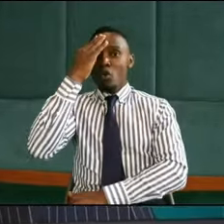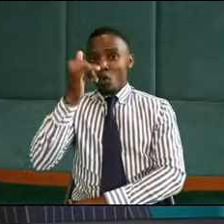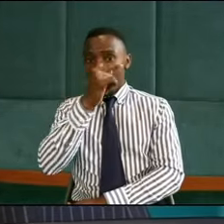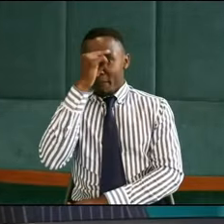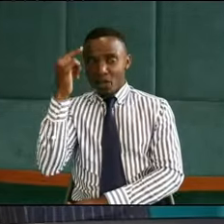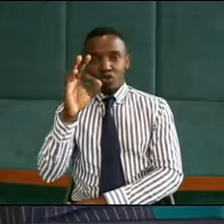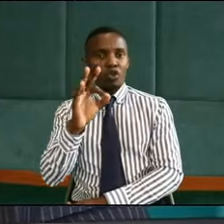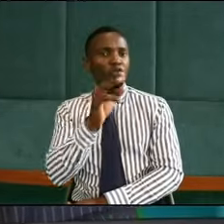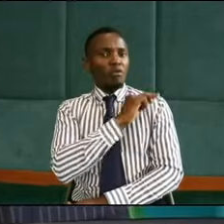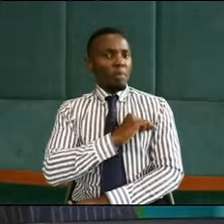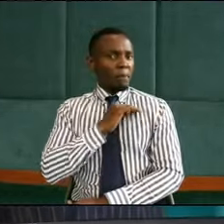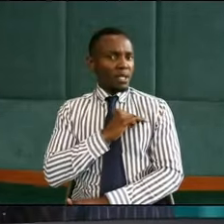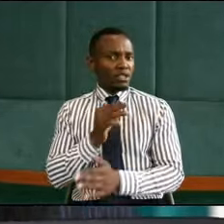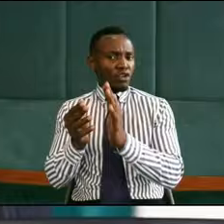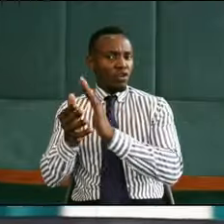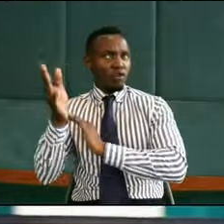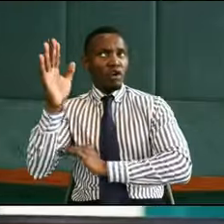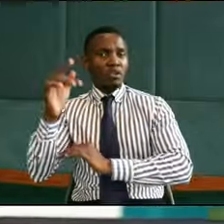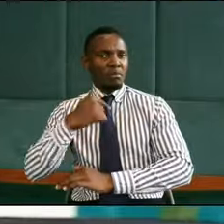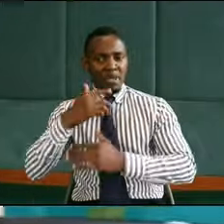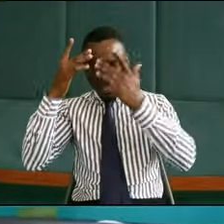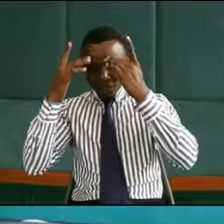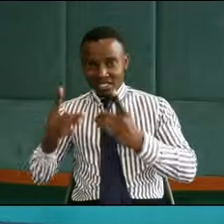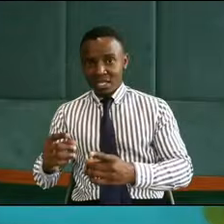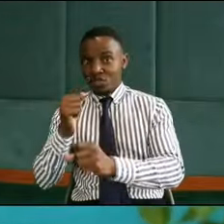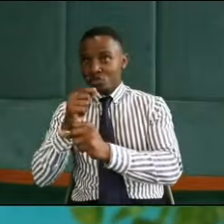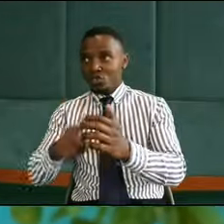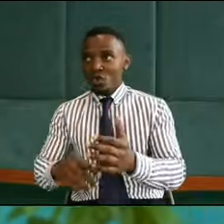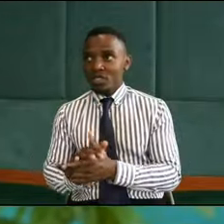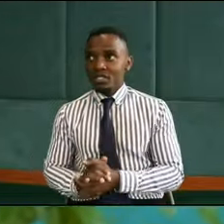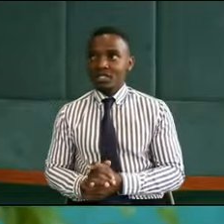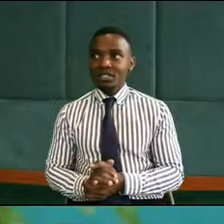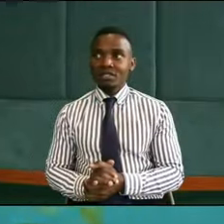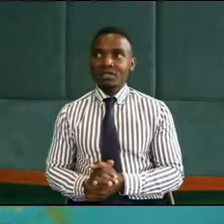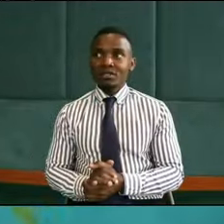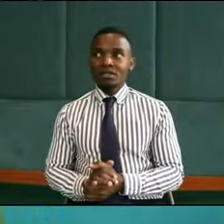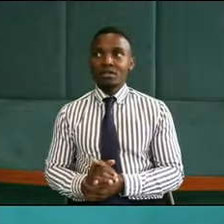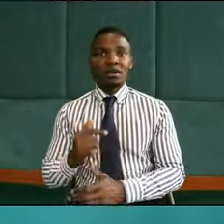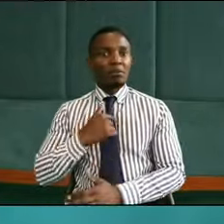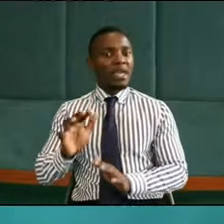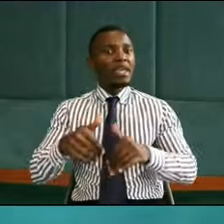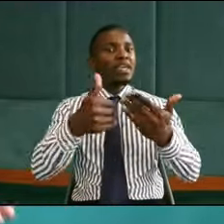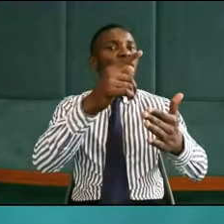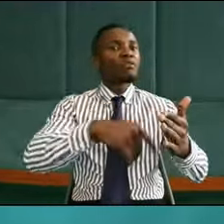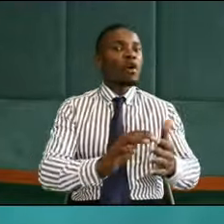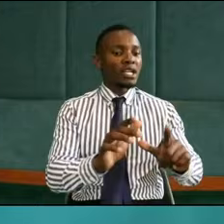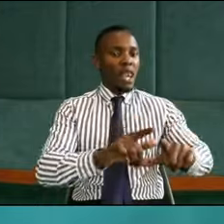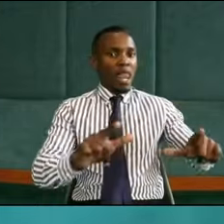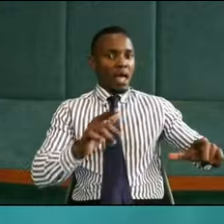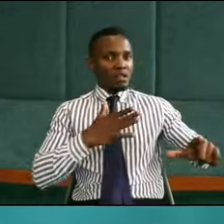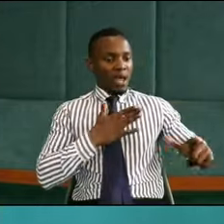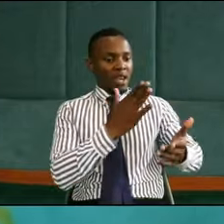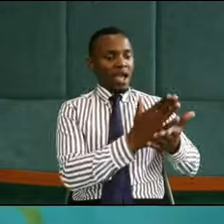God, I have decided to give a half an acre to the Lord